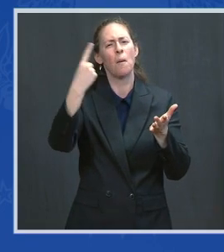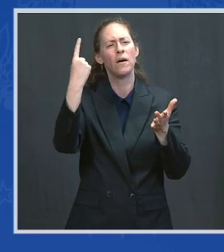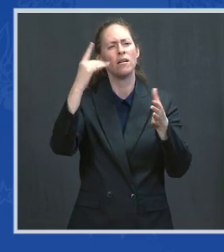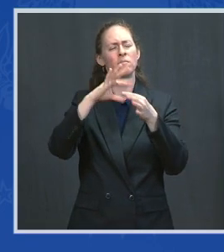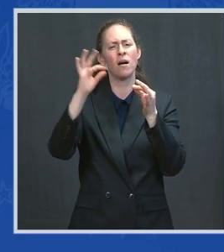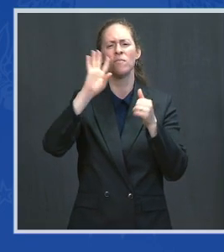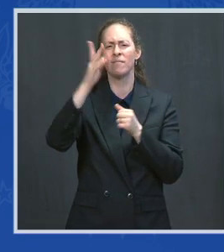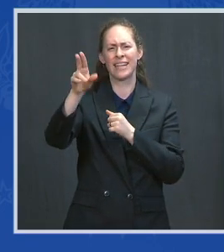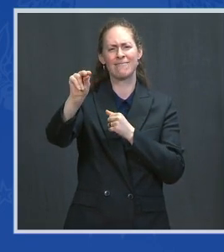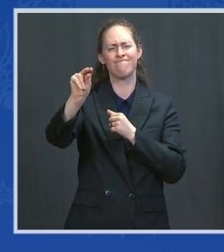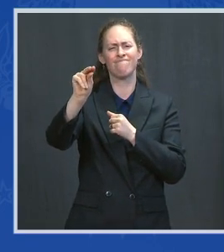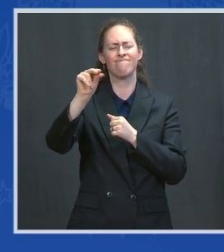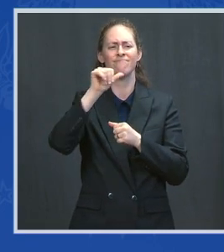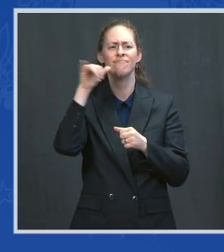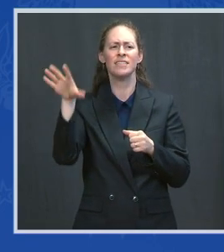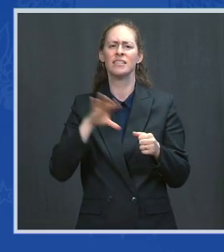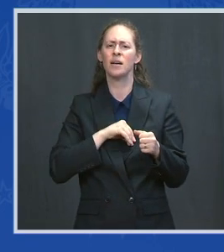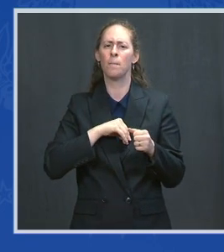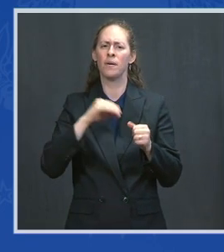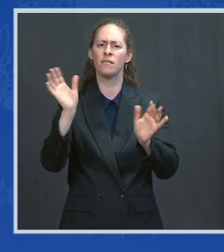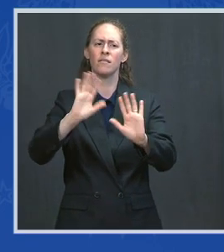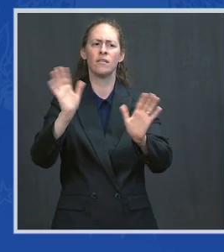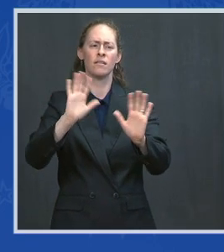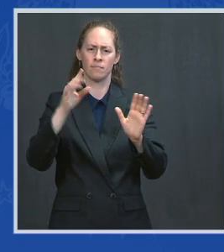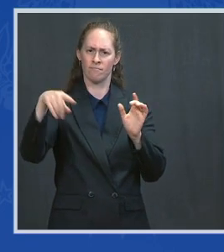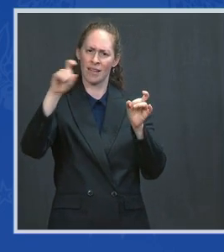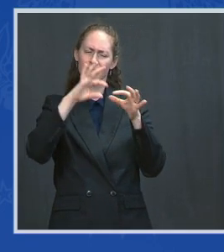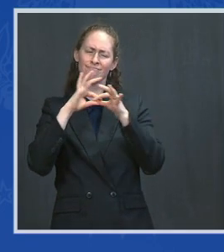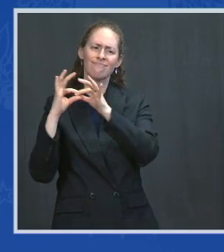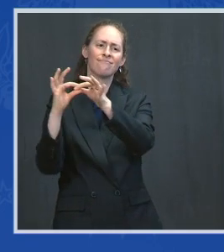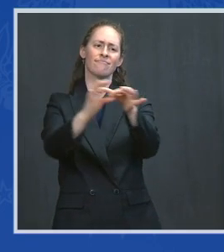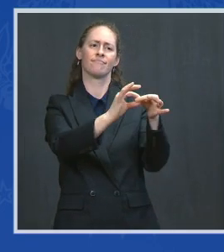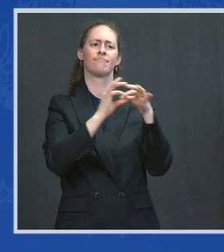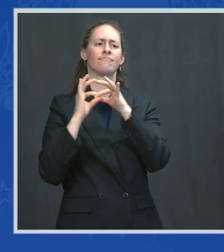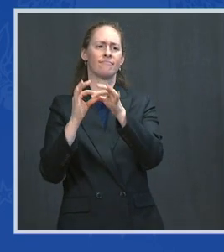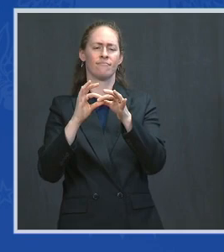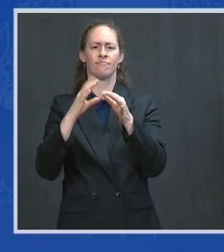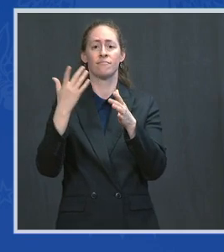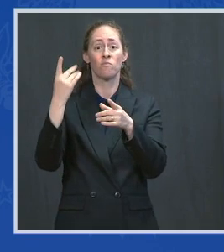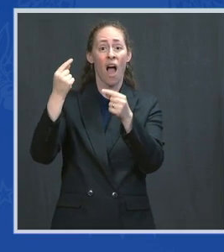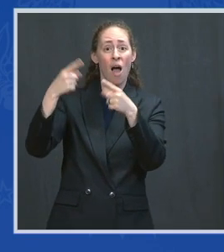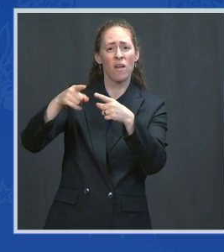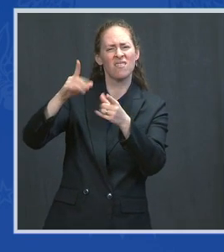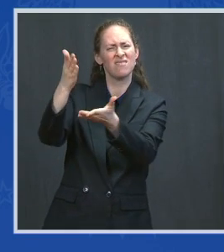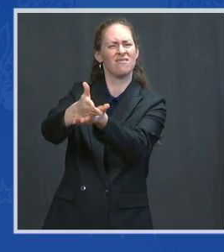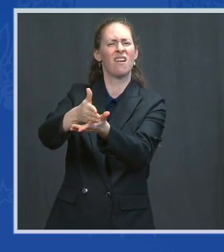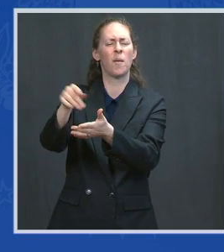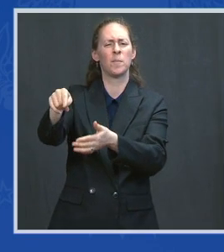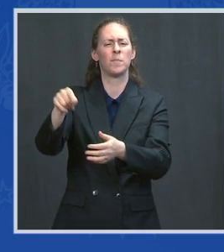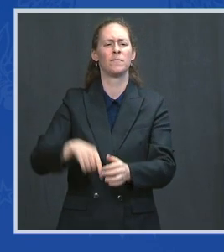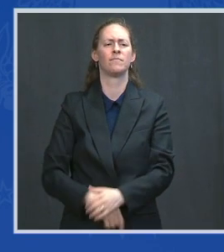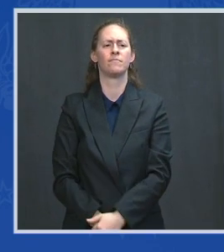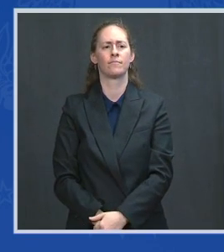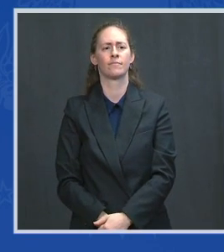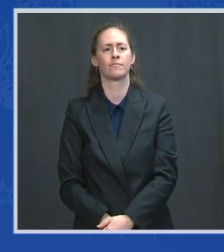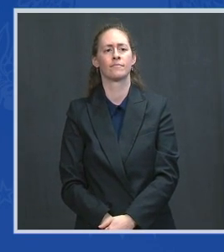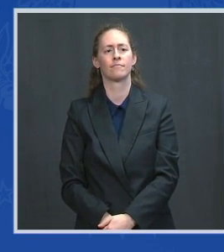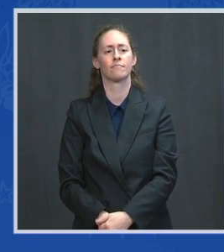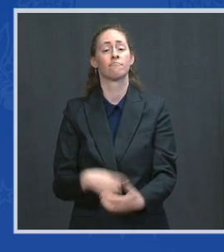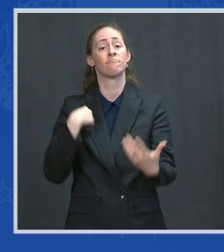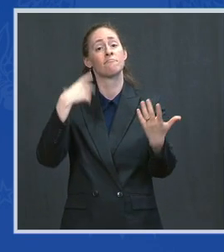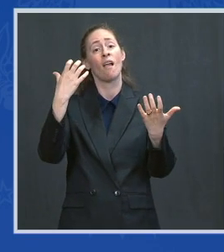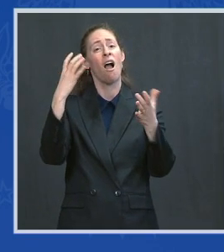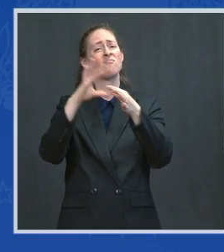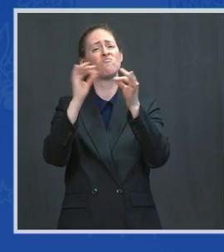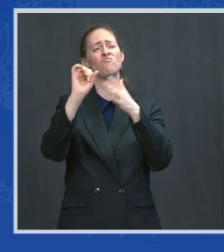all of us, together, to make it stop. My message is to all of those who think